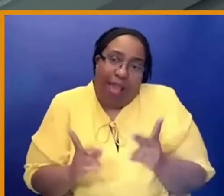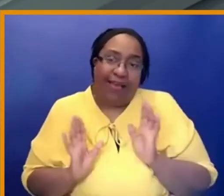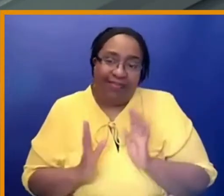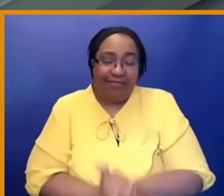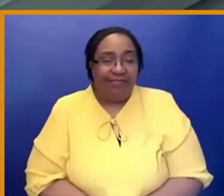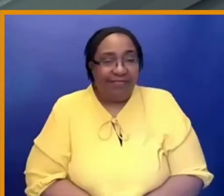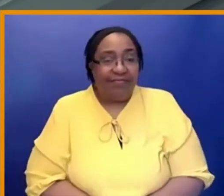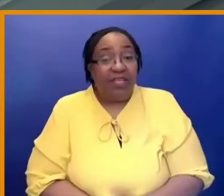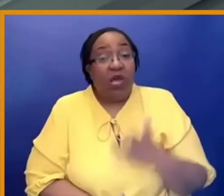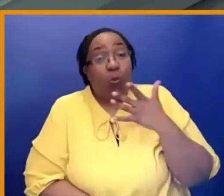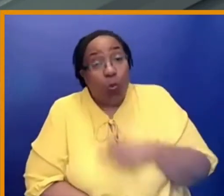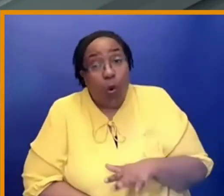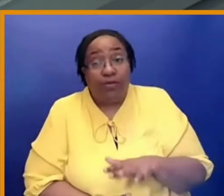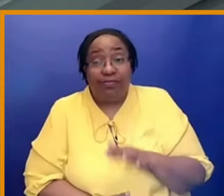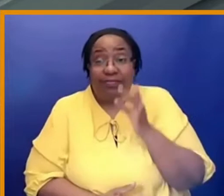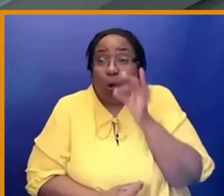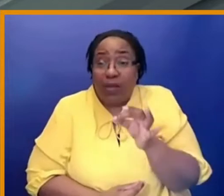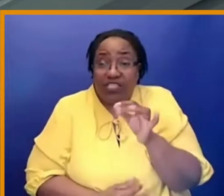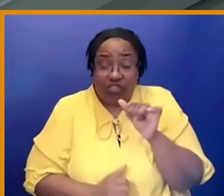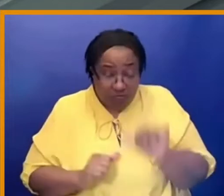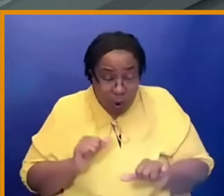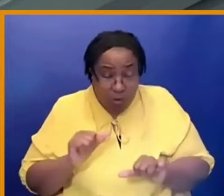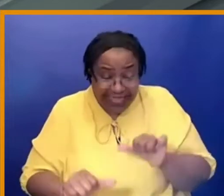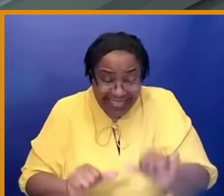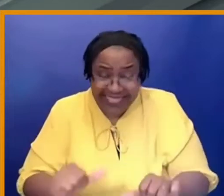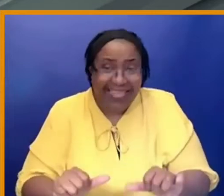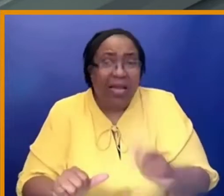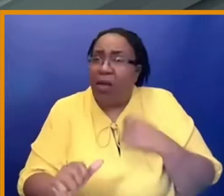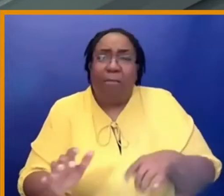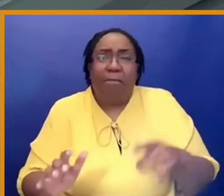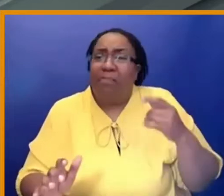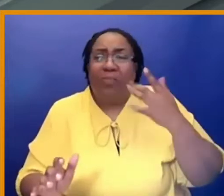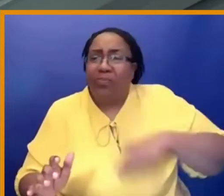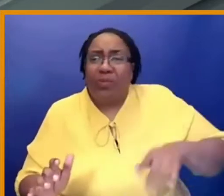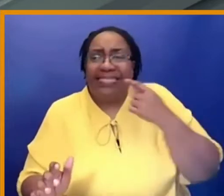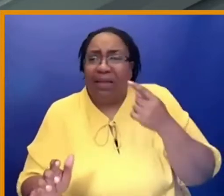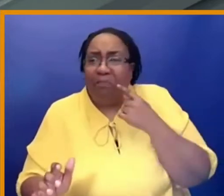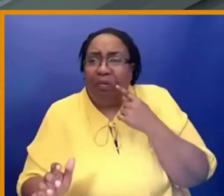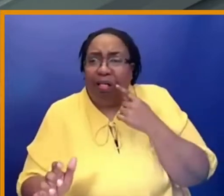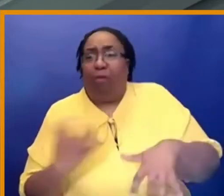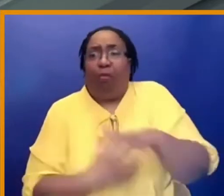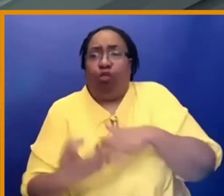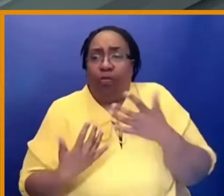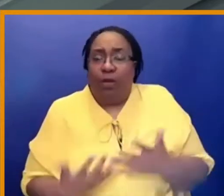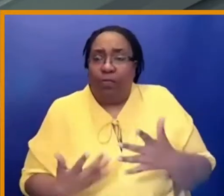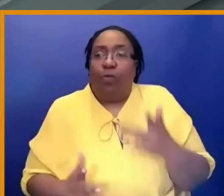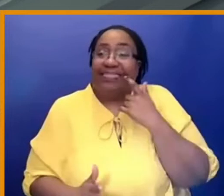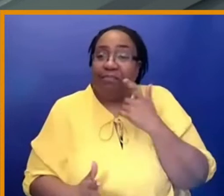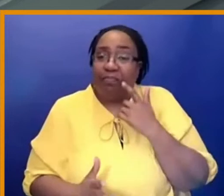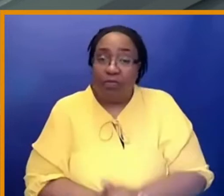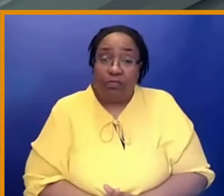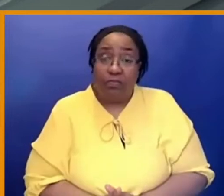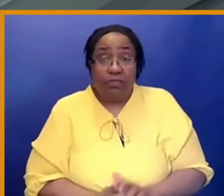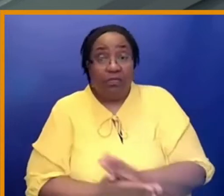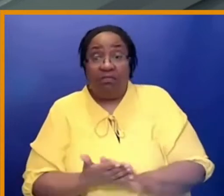simple as possible and get rid of unnecessary deadlines and multitude of deadlines. Holding your officers and committees to account is